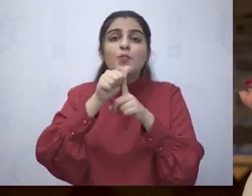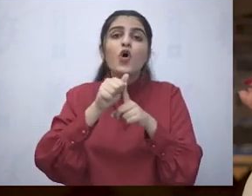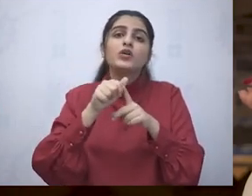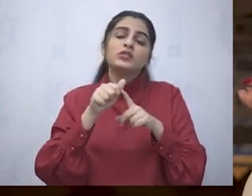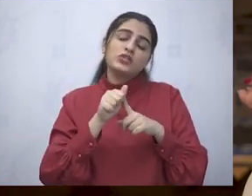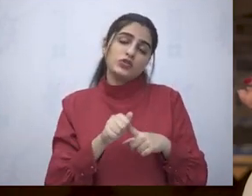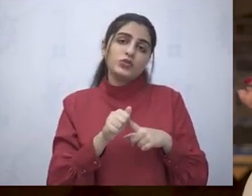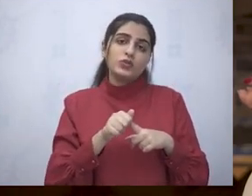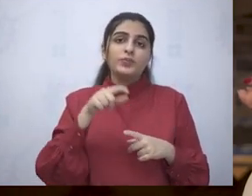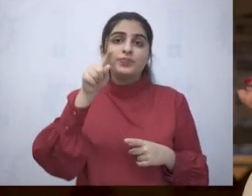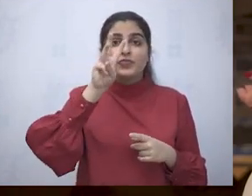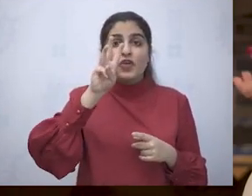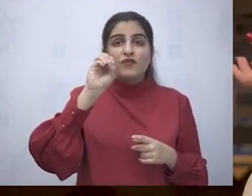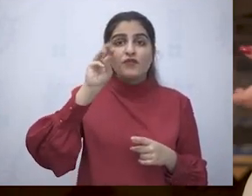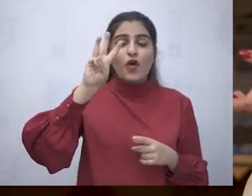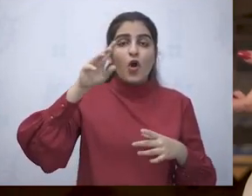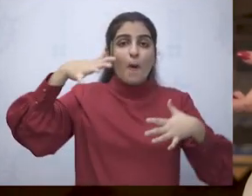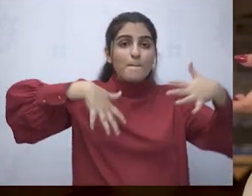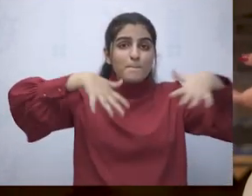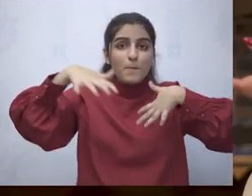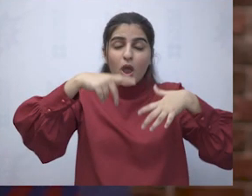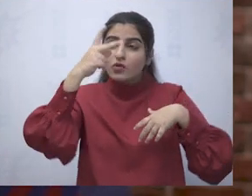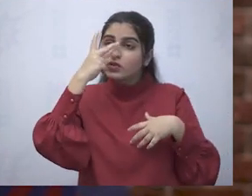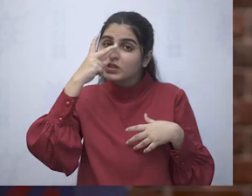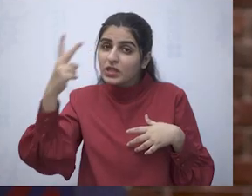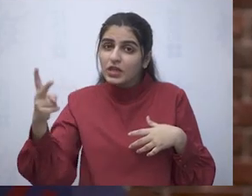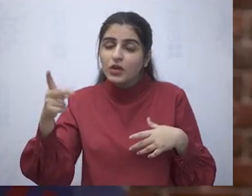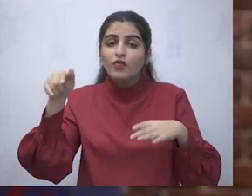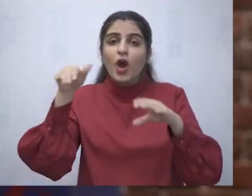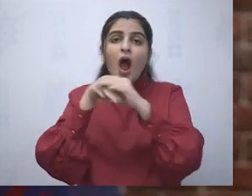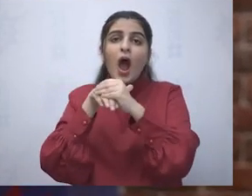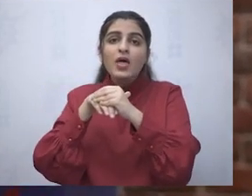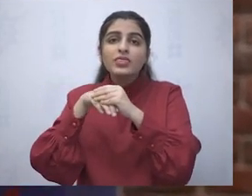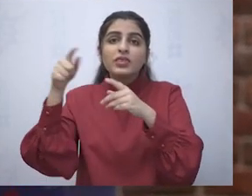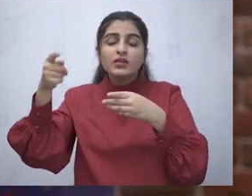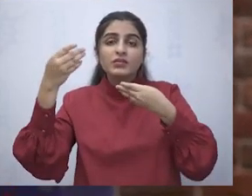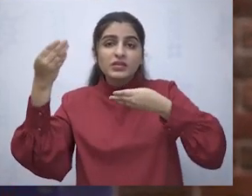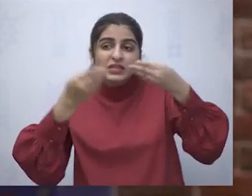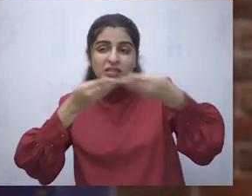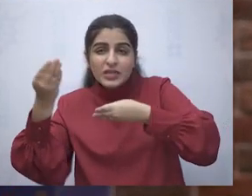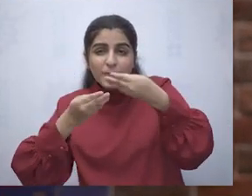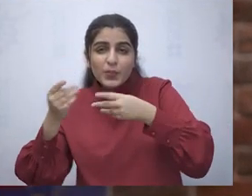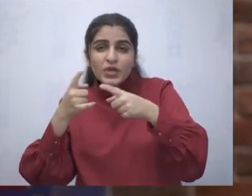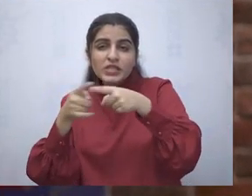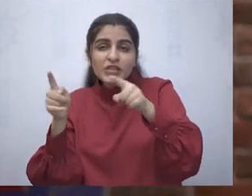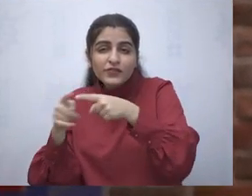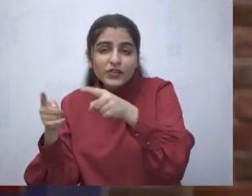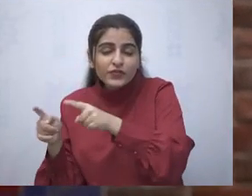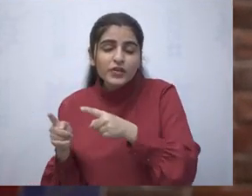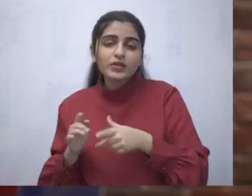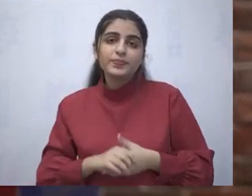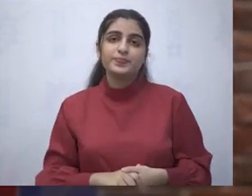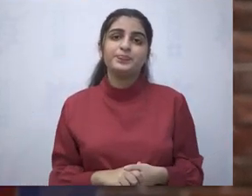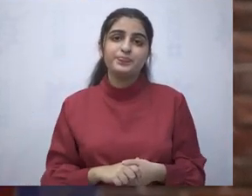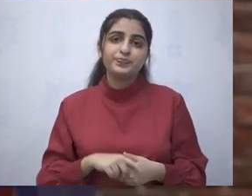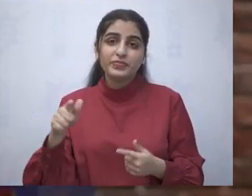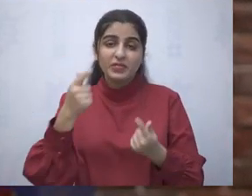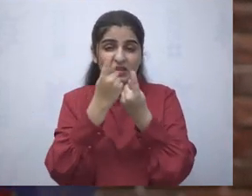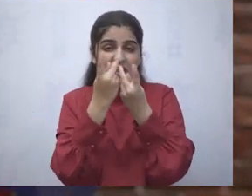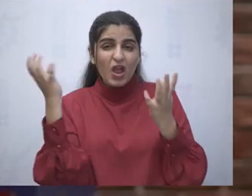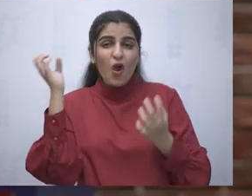Talking of women's achievements, please do check out Wow Marketplace to see some amazing women-led and